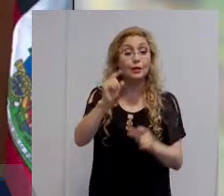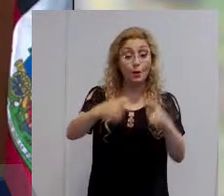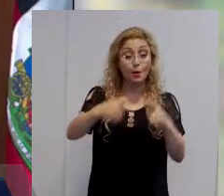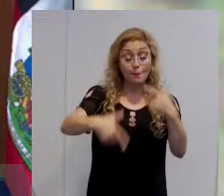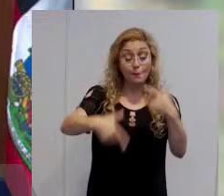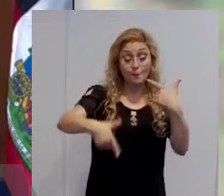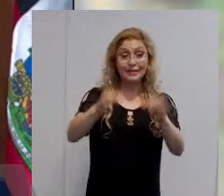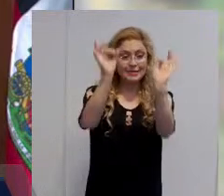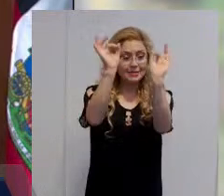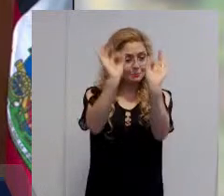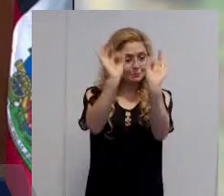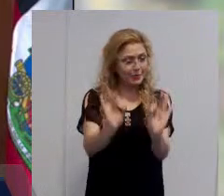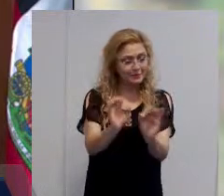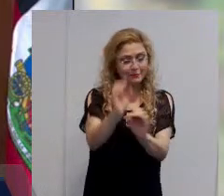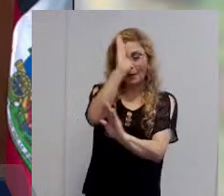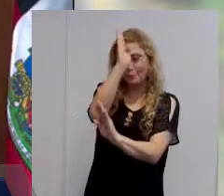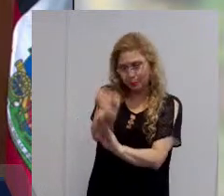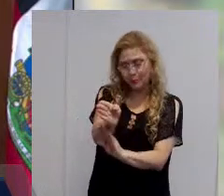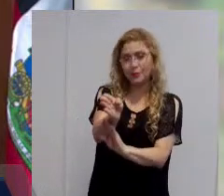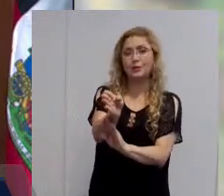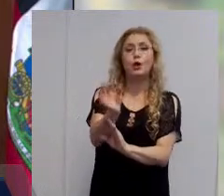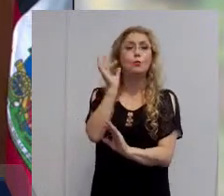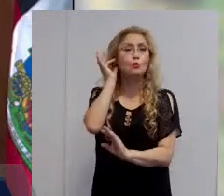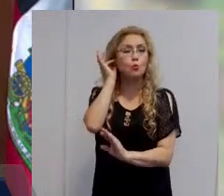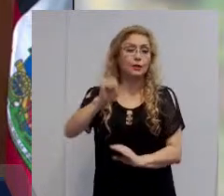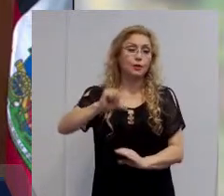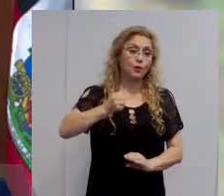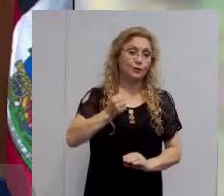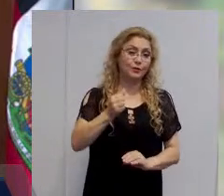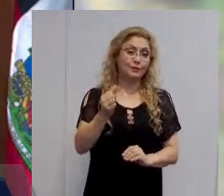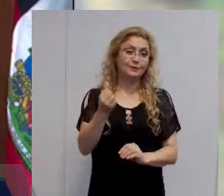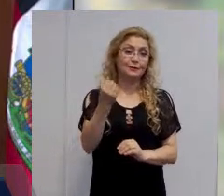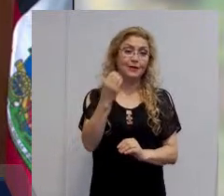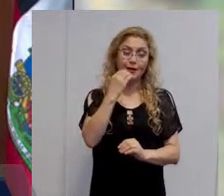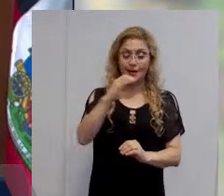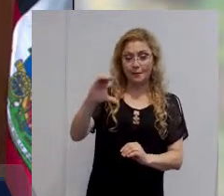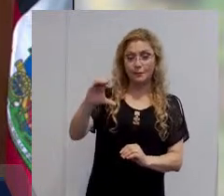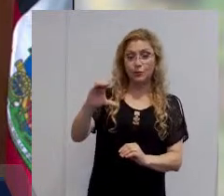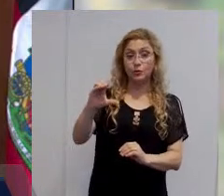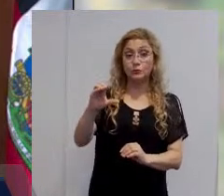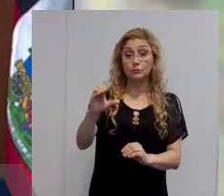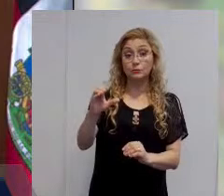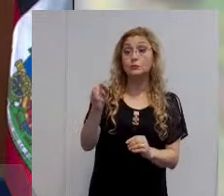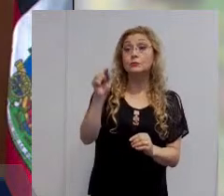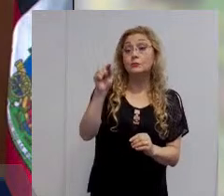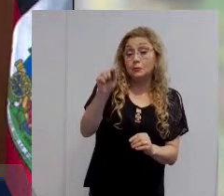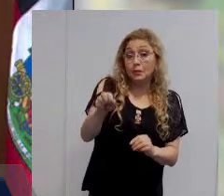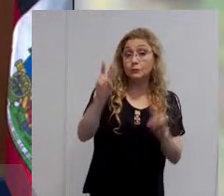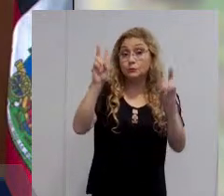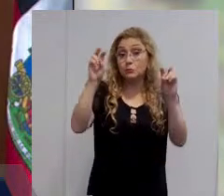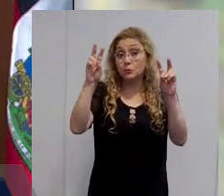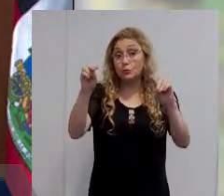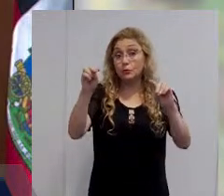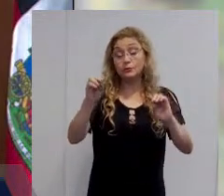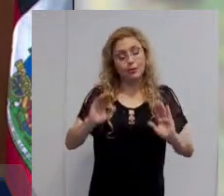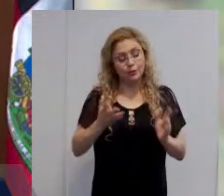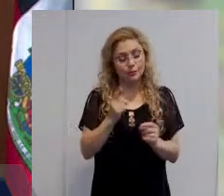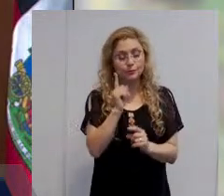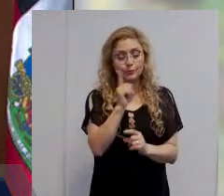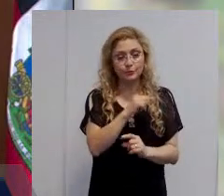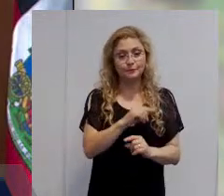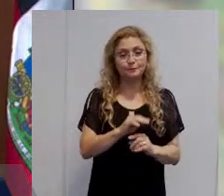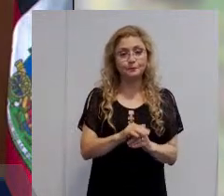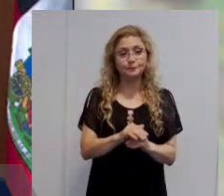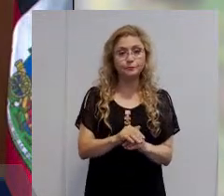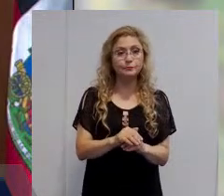women, having specific policies for rural women and young people. And in this context, to